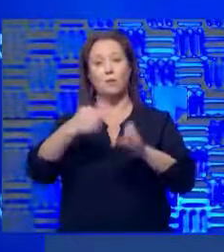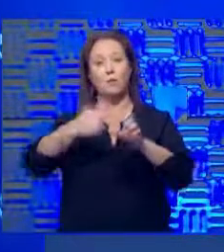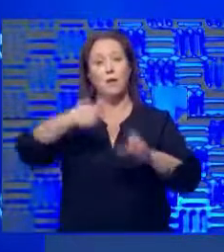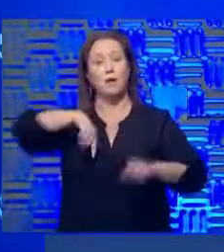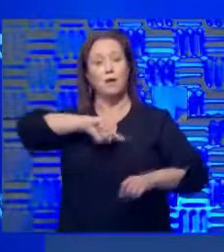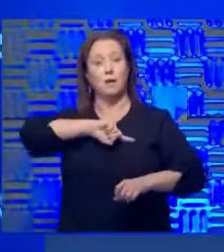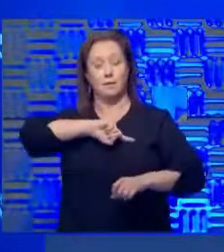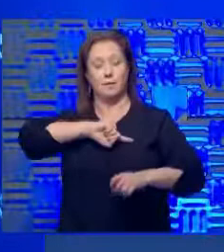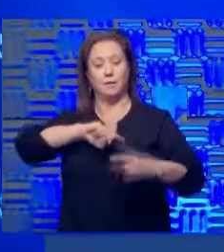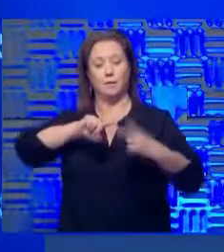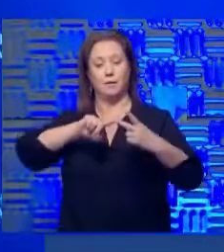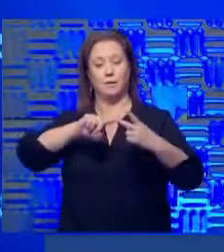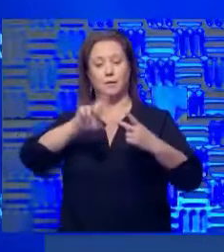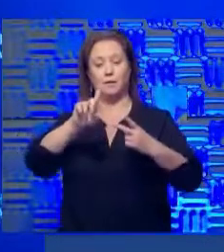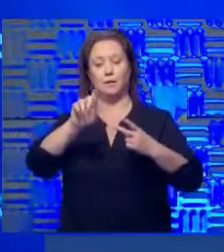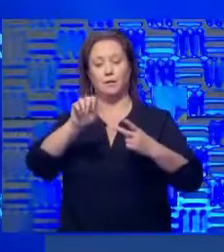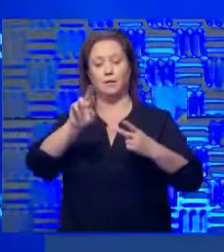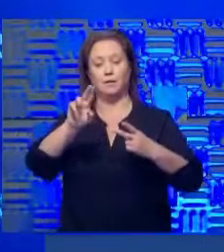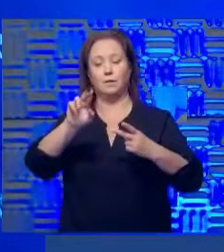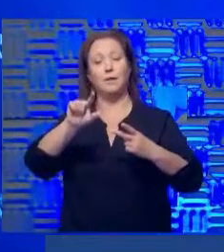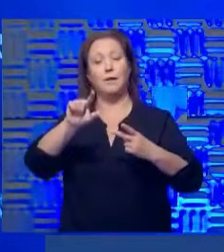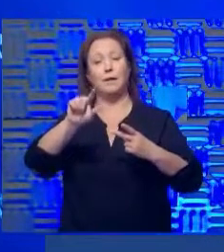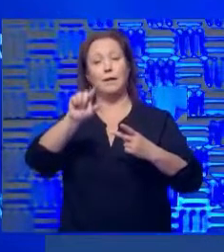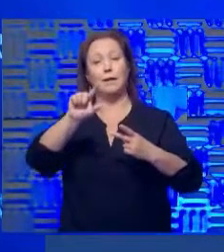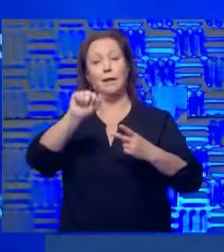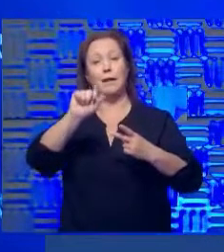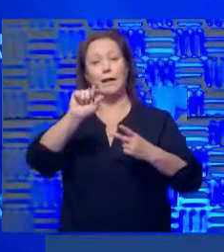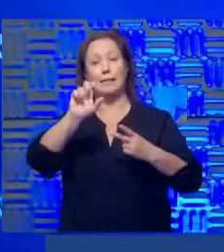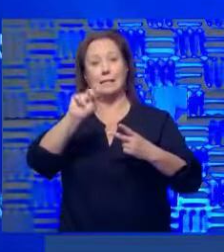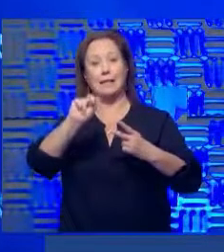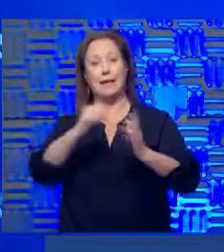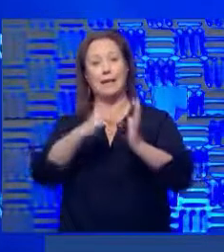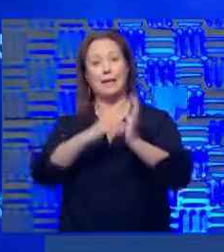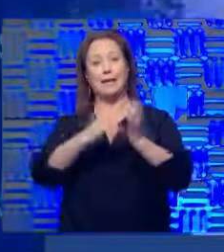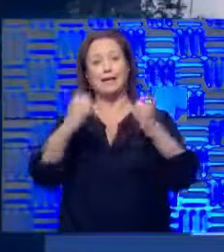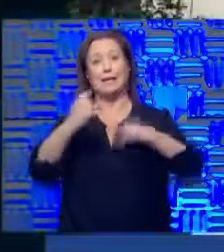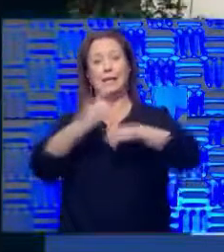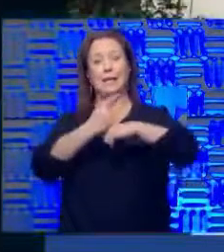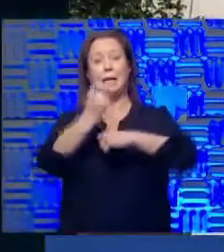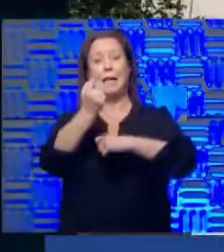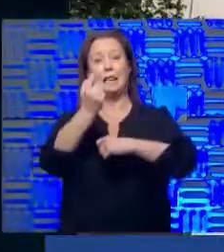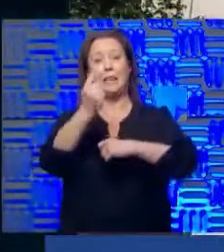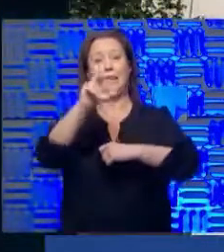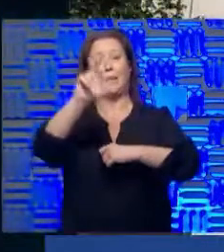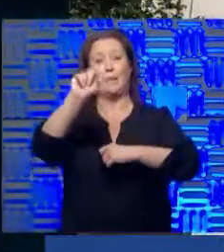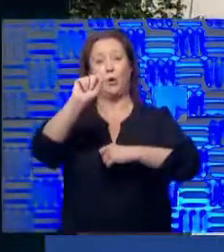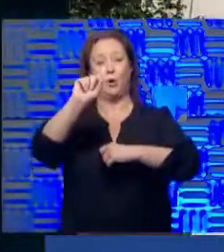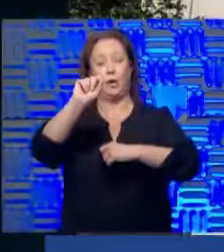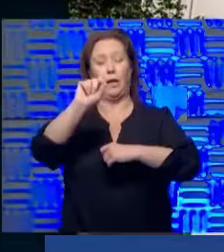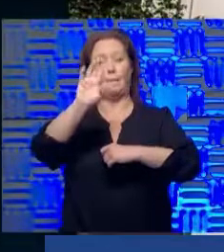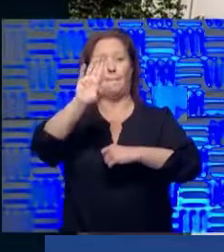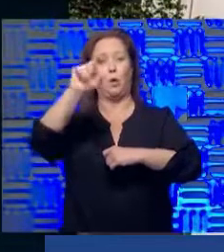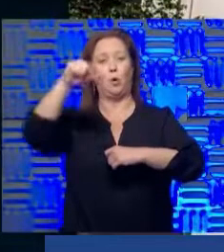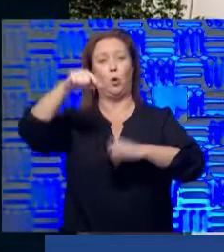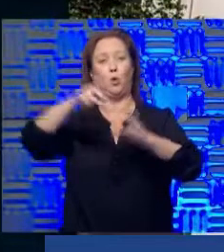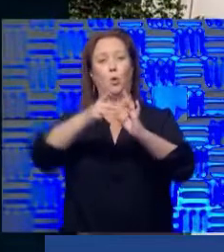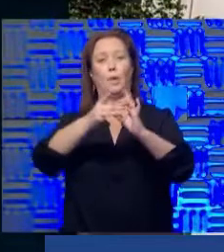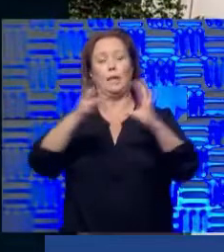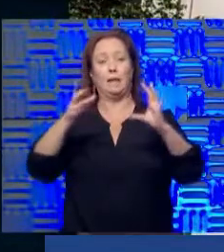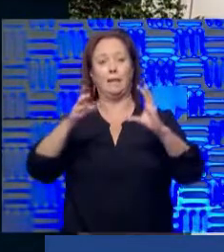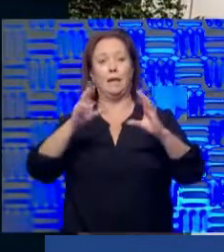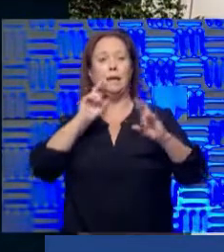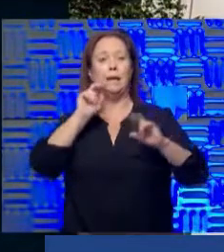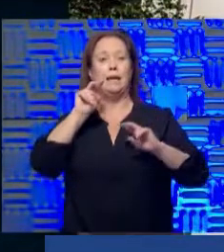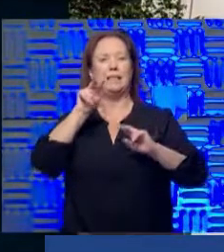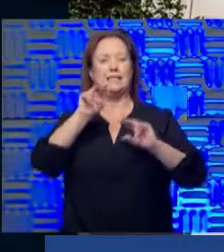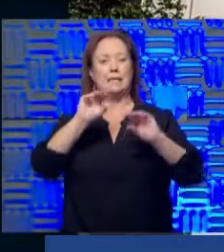us along with Doug Gaston. And today at 11:30, Operation Barbecue Relief. If you didn't hear about this earlier, this is the